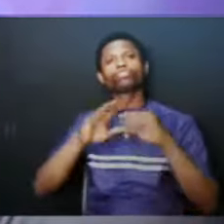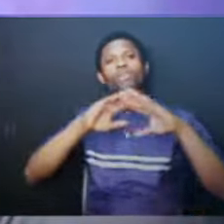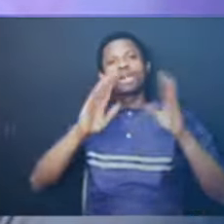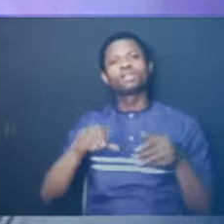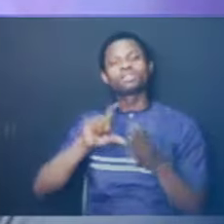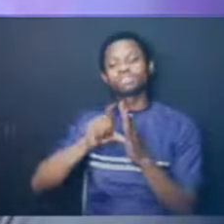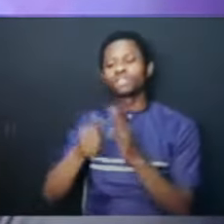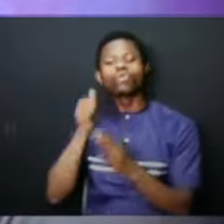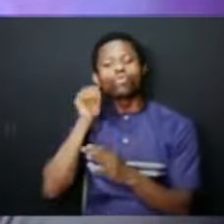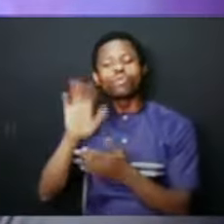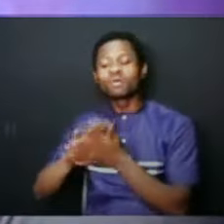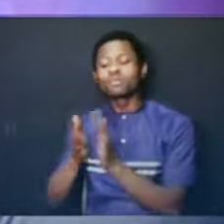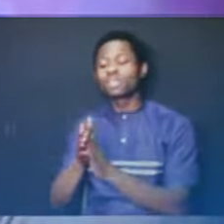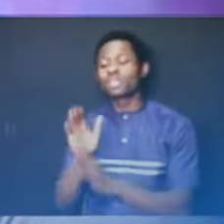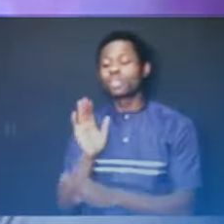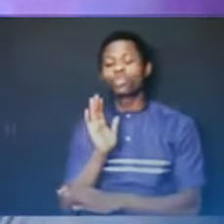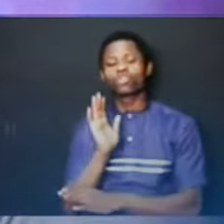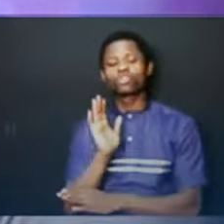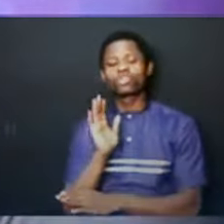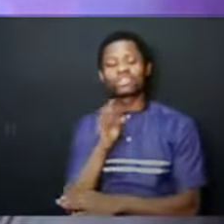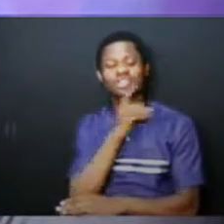and bore him a son.